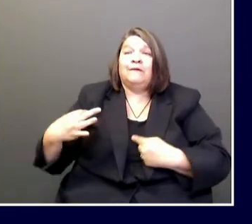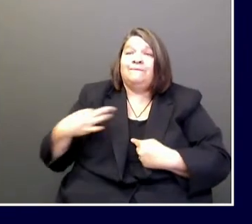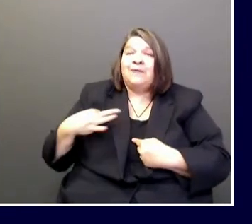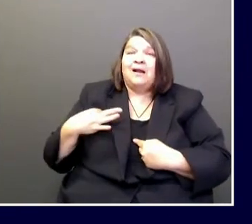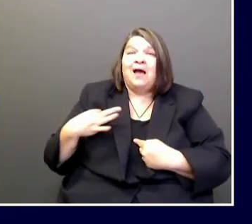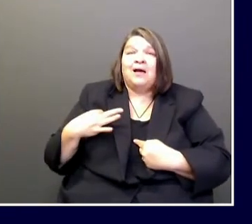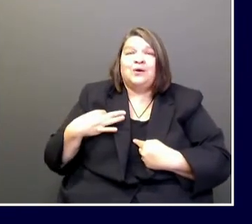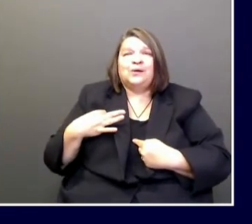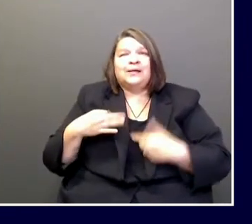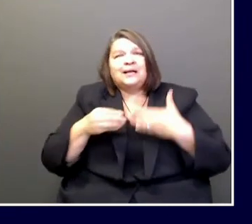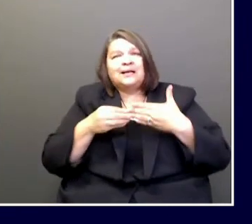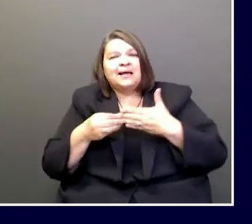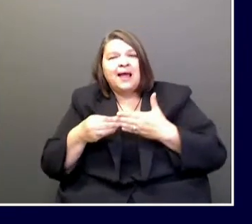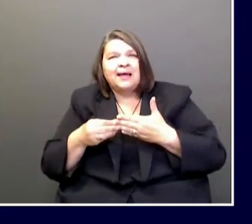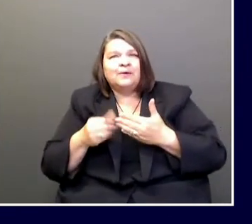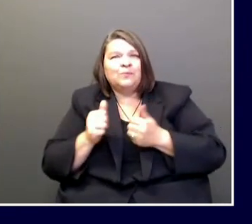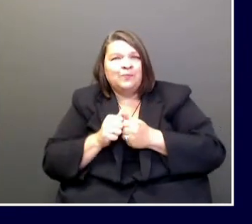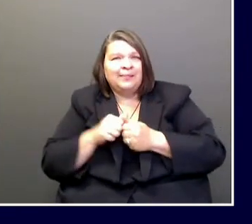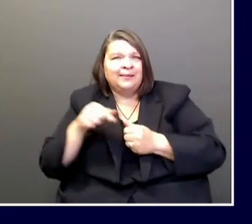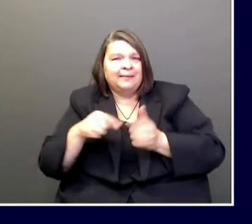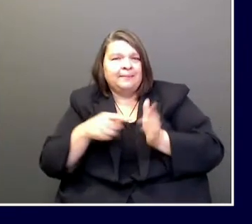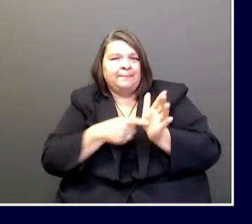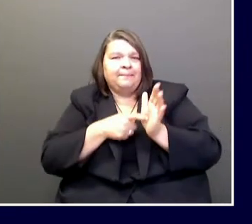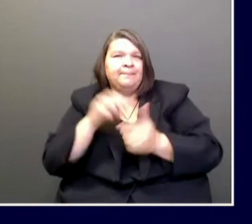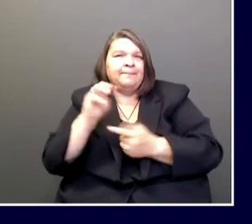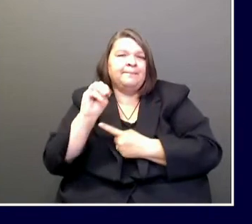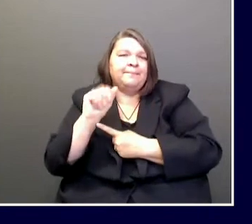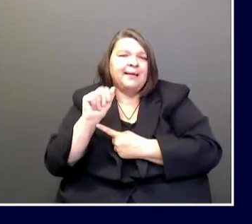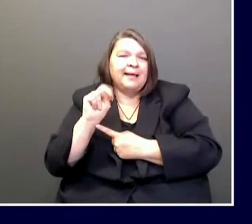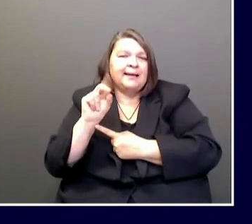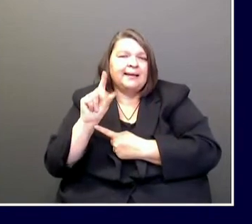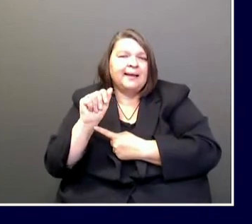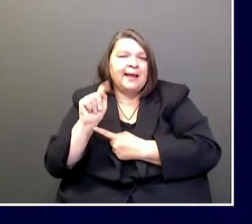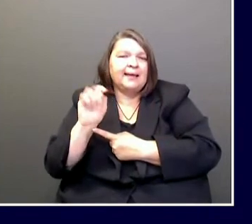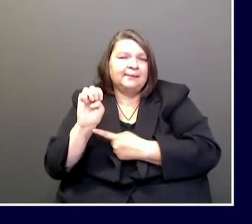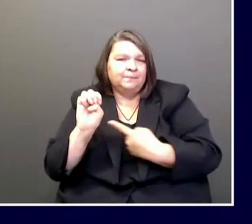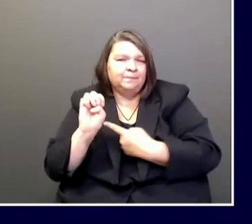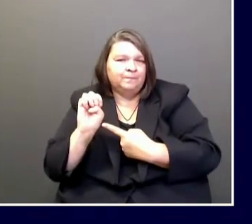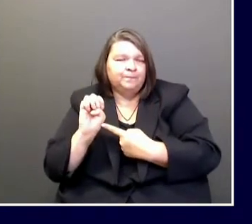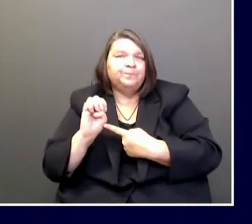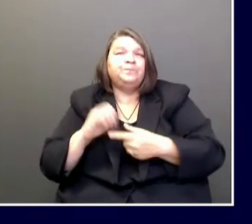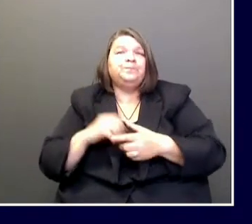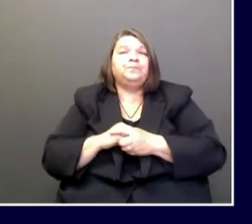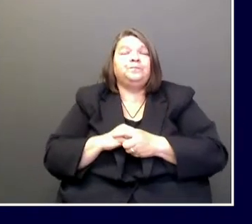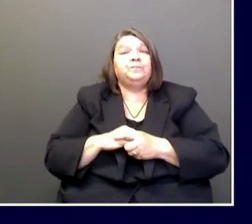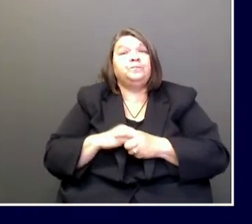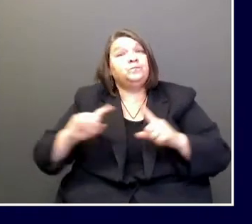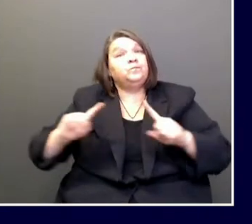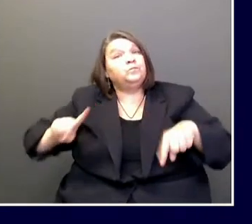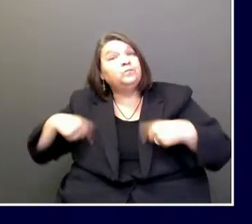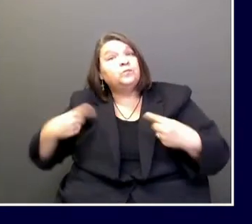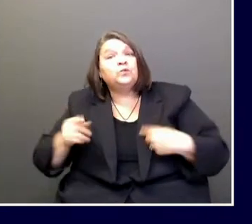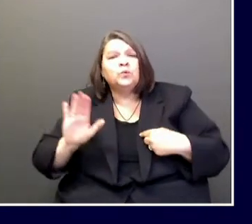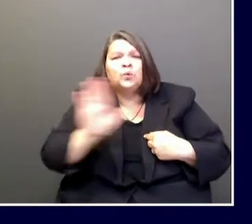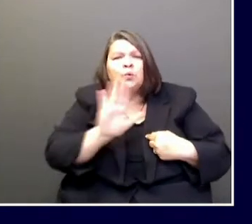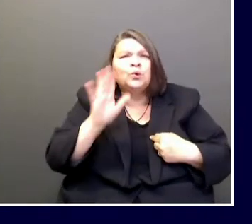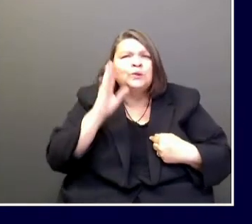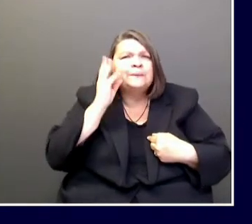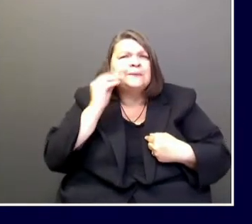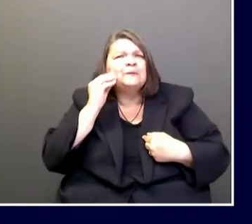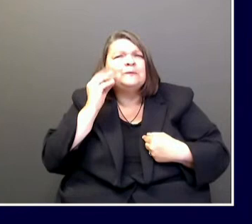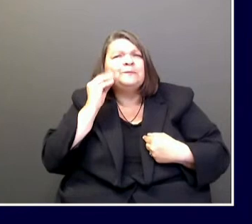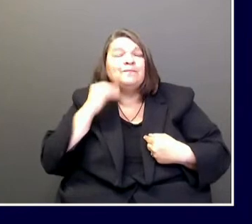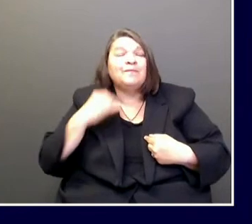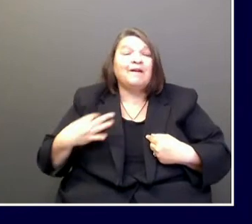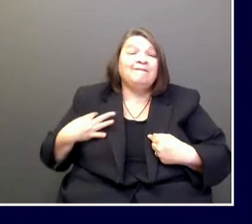experience, does voluntary guidance yield enough compliance to actually, in your opinion, make a difference in slowing